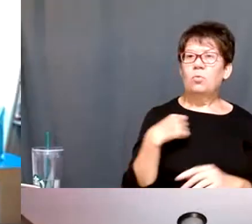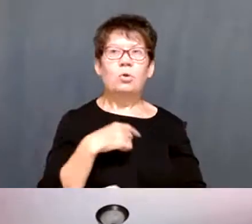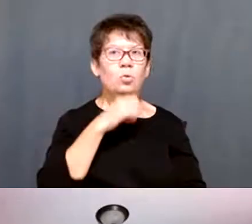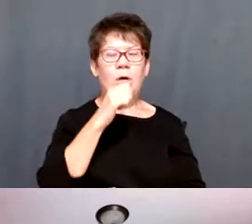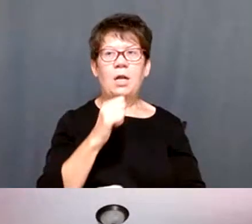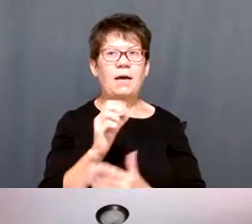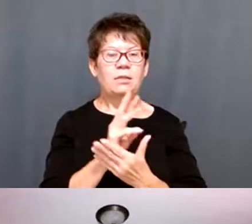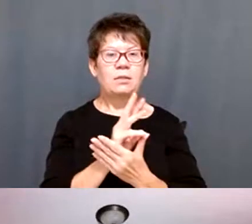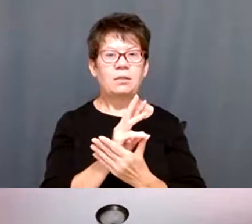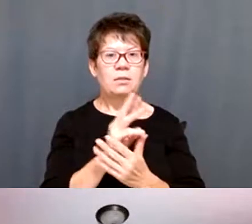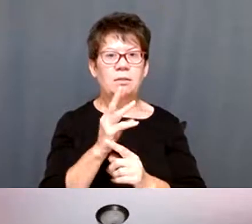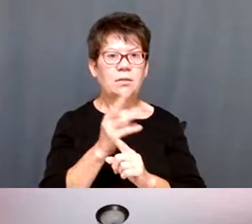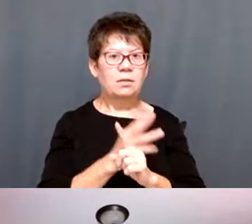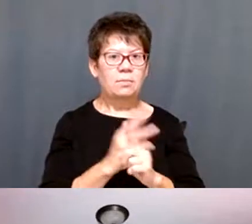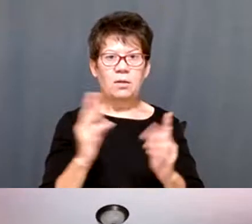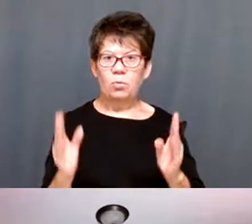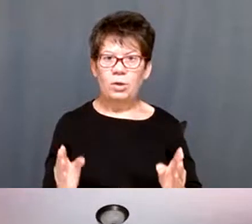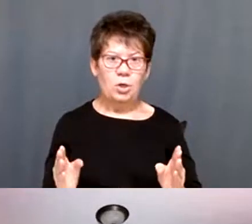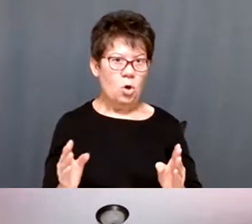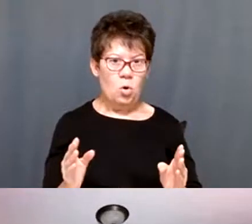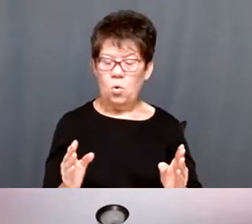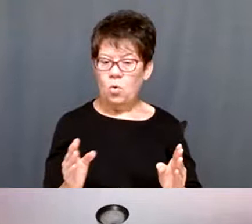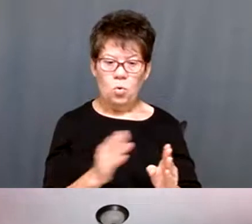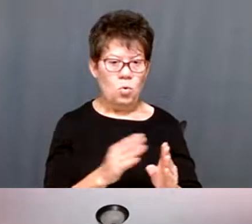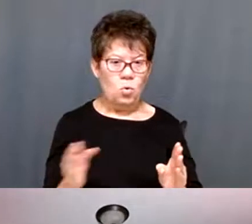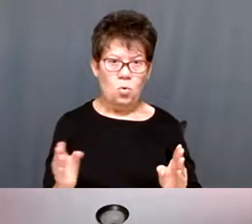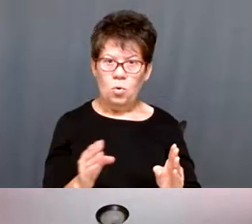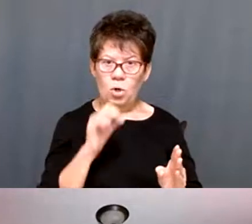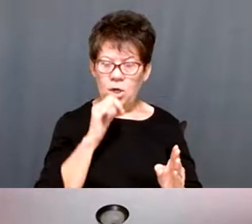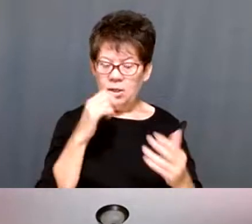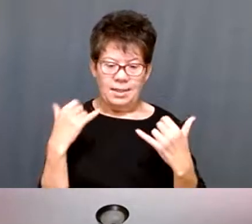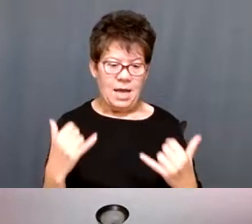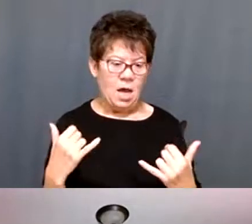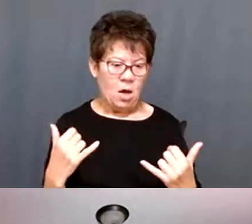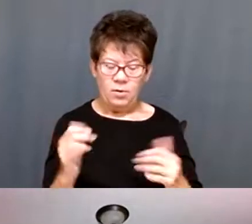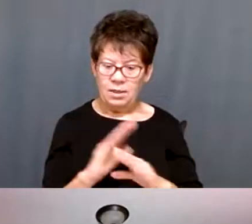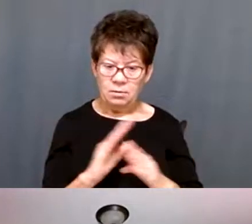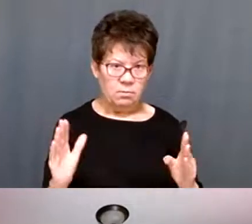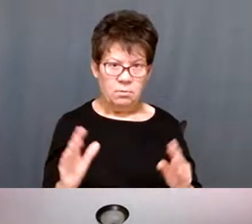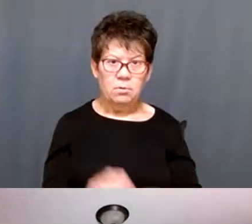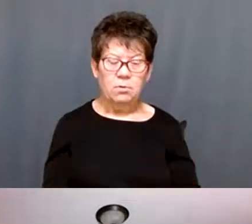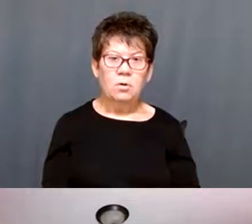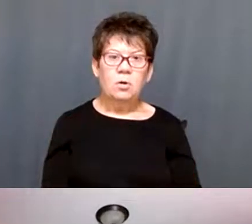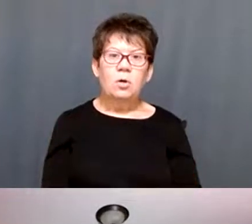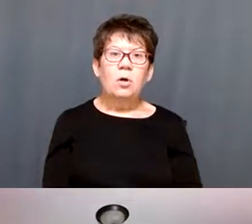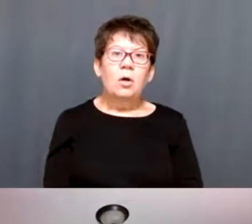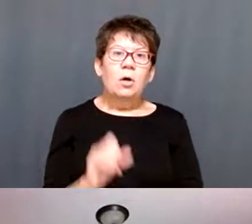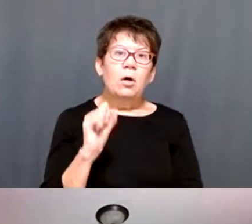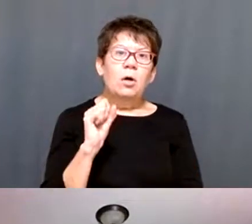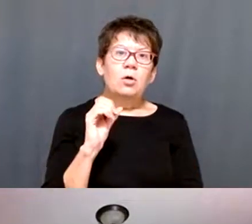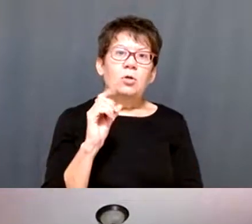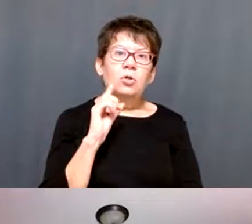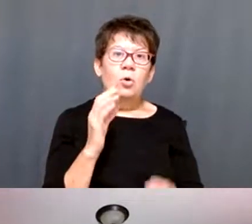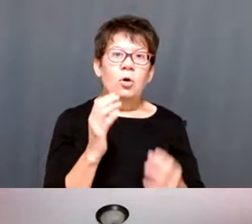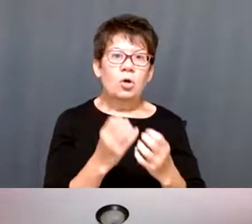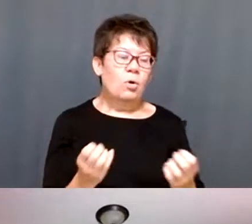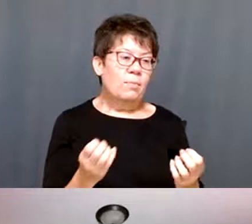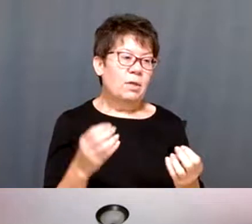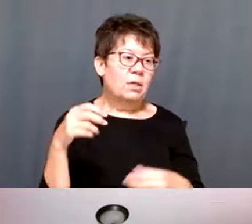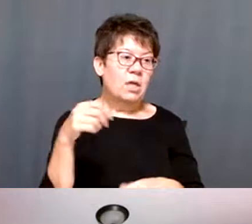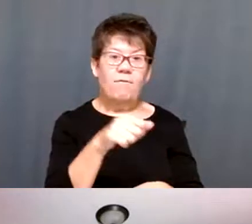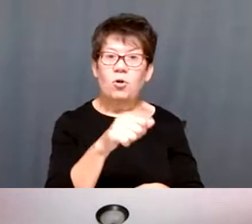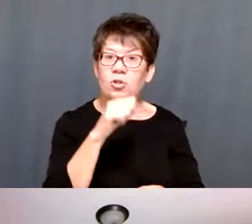window where they are not approved. That is not current practice and will not be the practice. So the equipment coverage is not